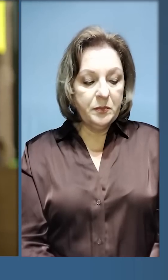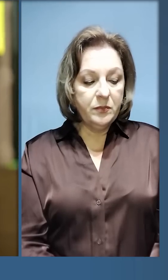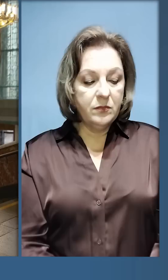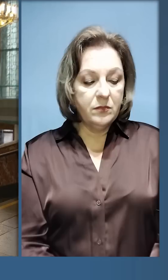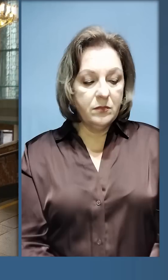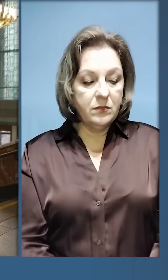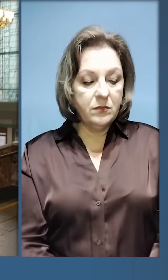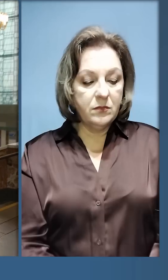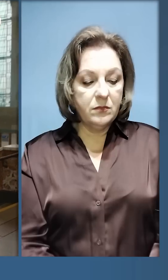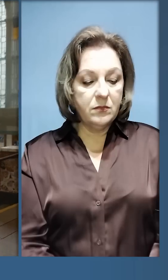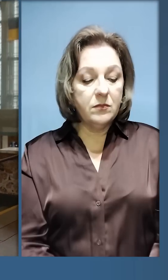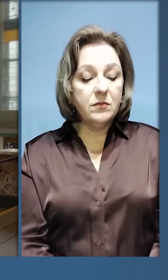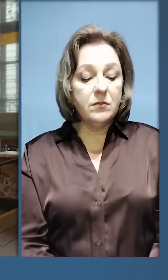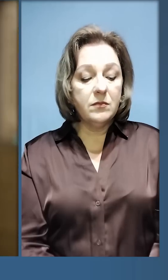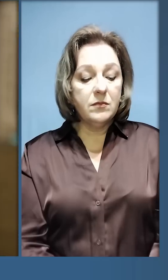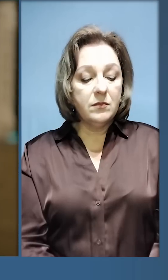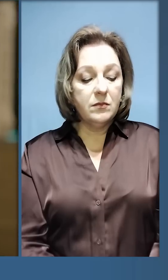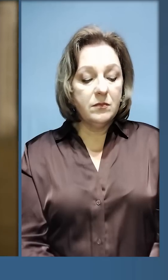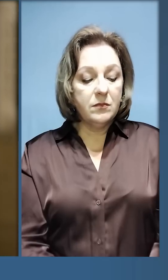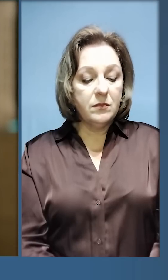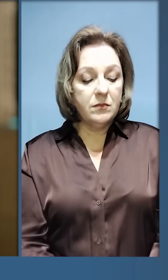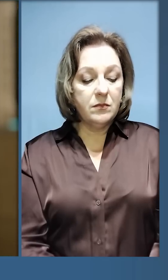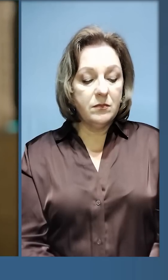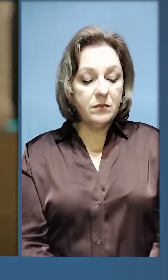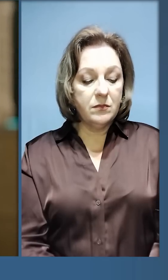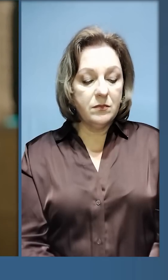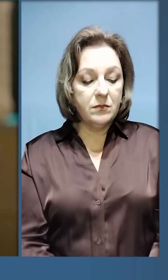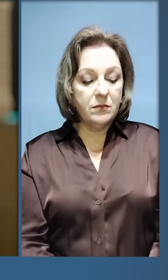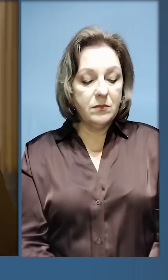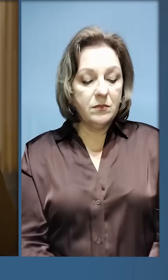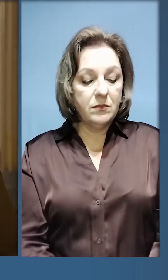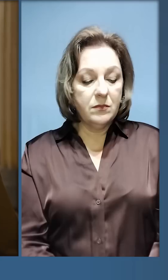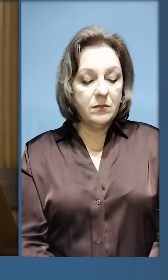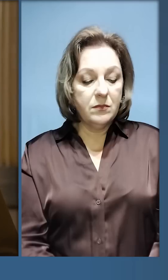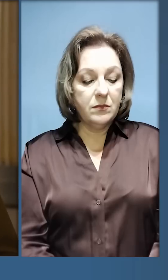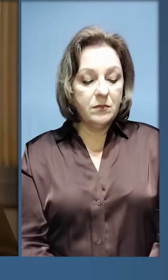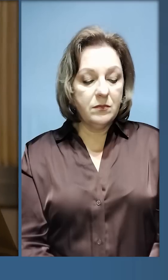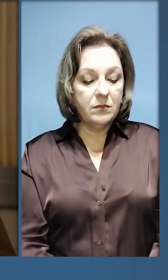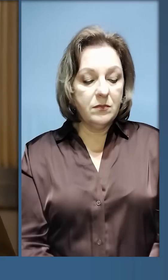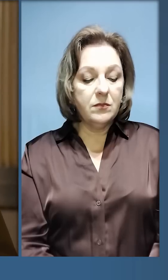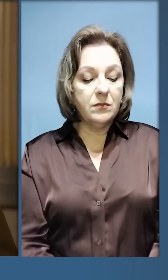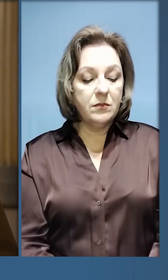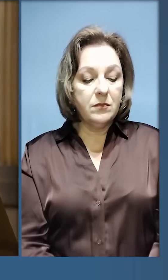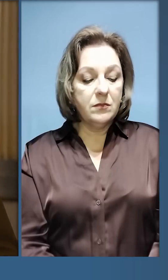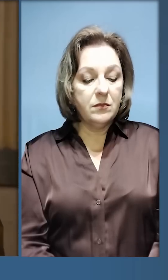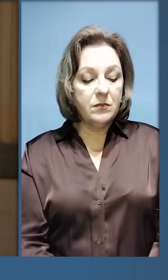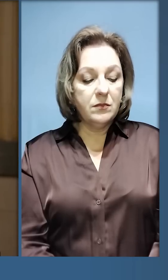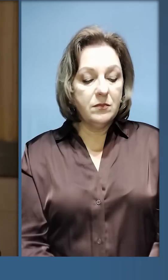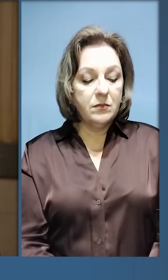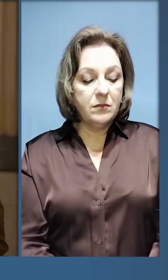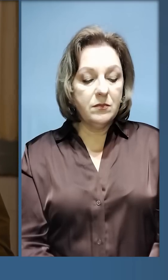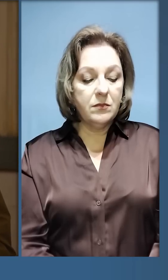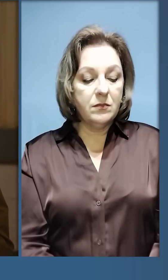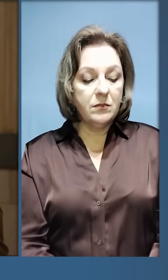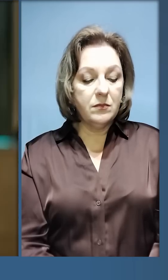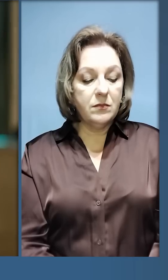the rest. Tell me what you did before the war. At one point, I've been the farmer. Now, what do you do since the war? Like all